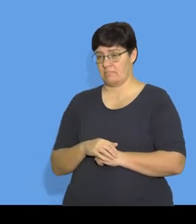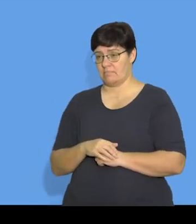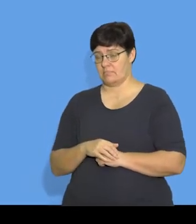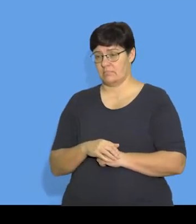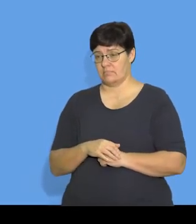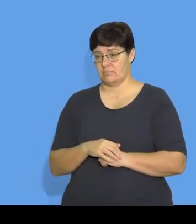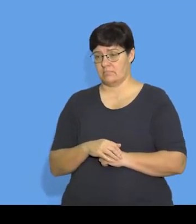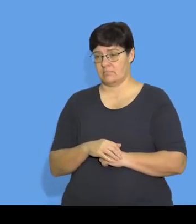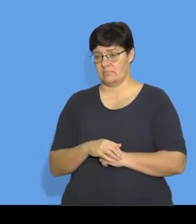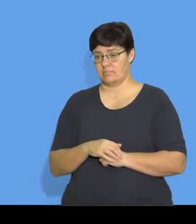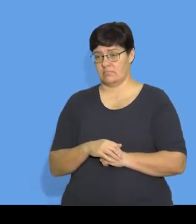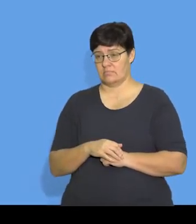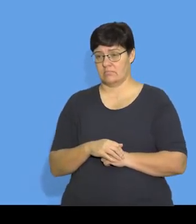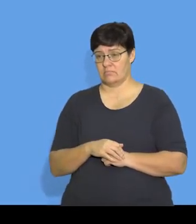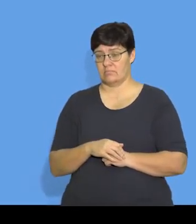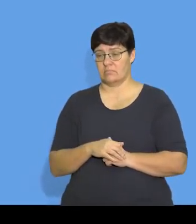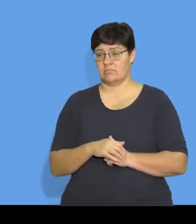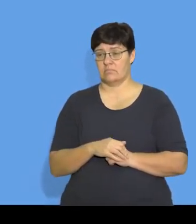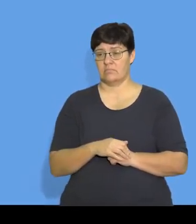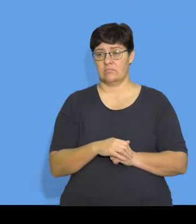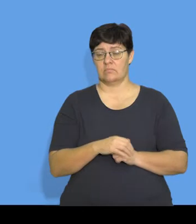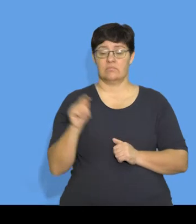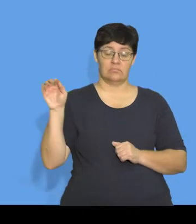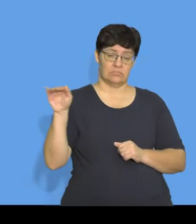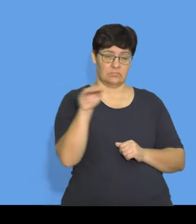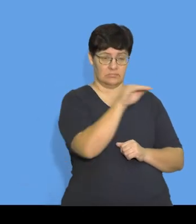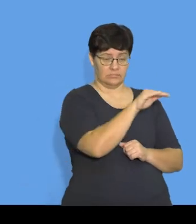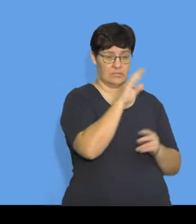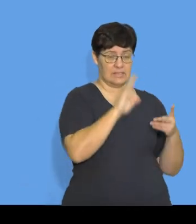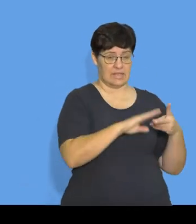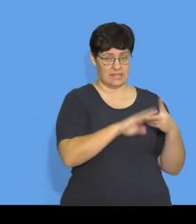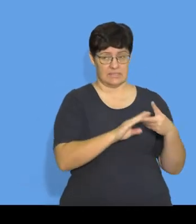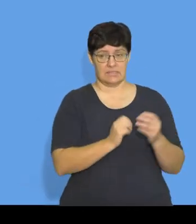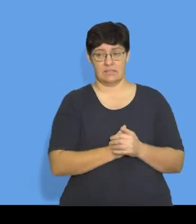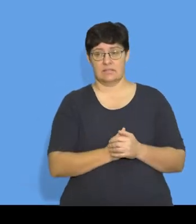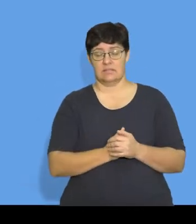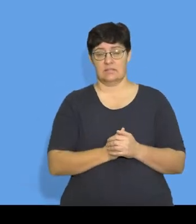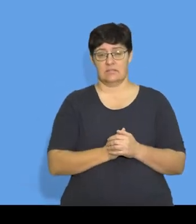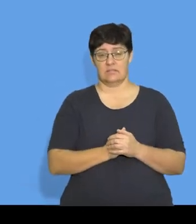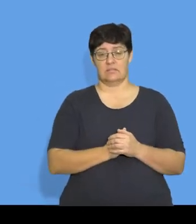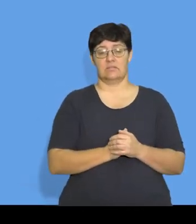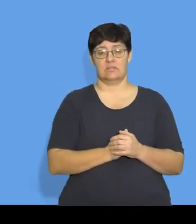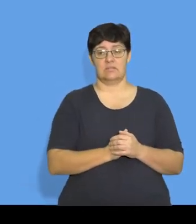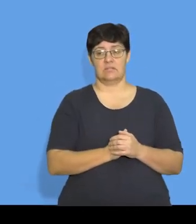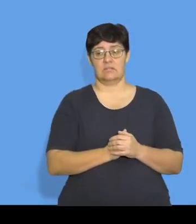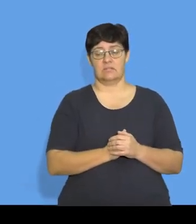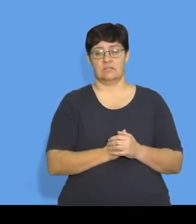time. This height was the second height we calculated, which was